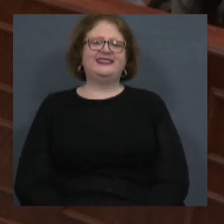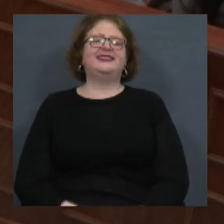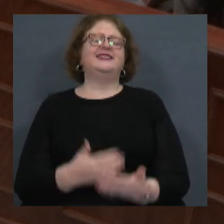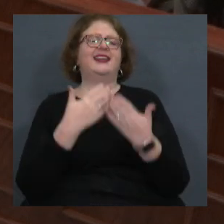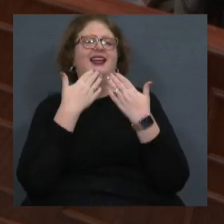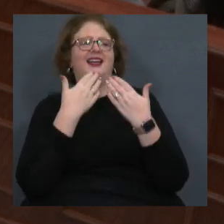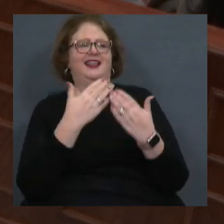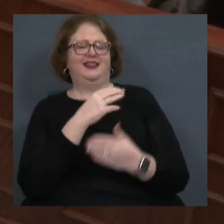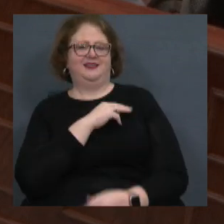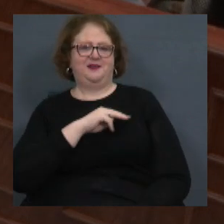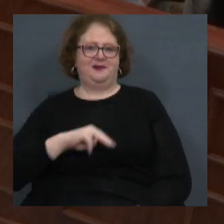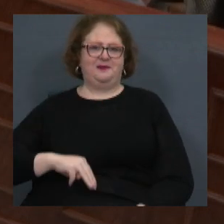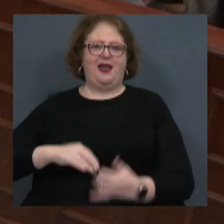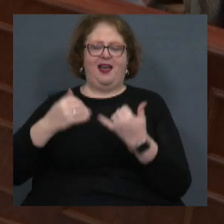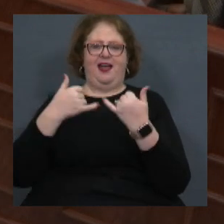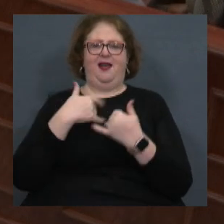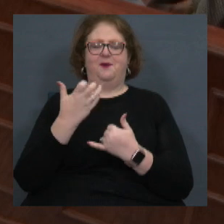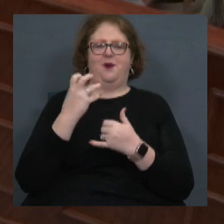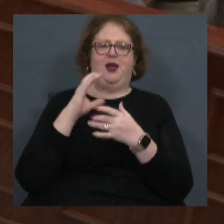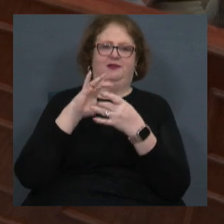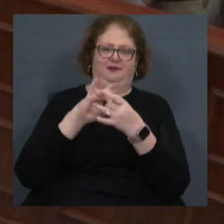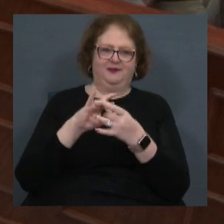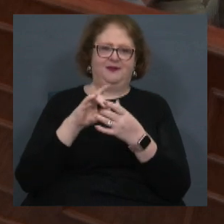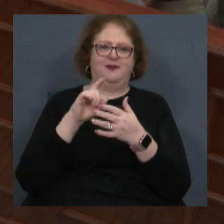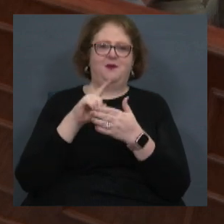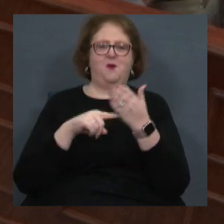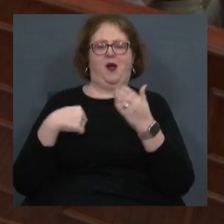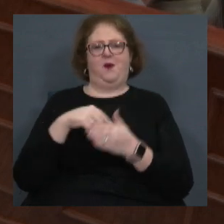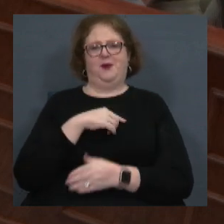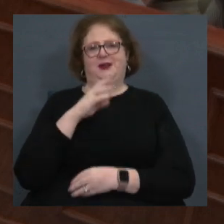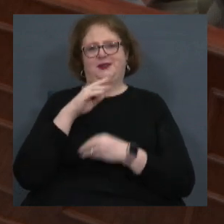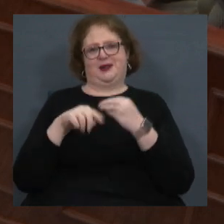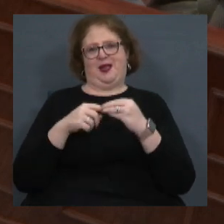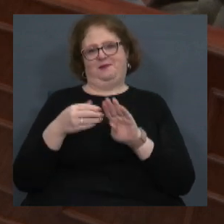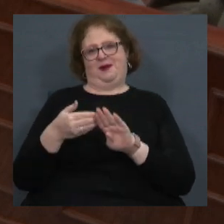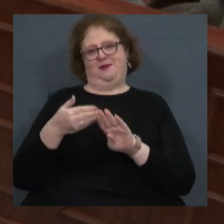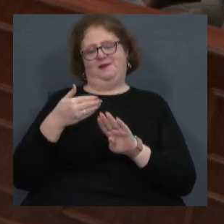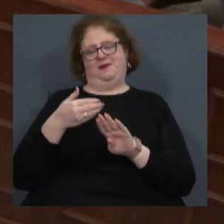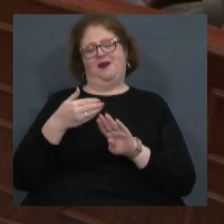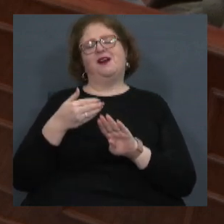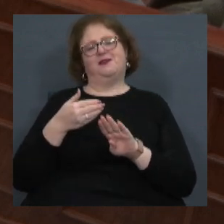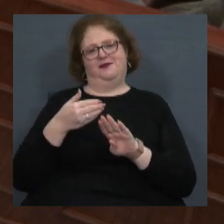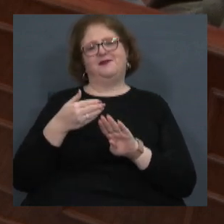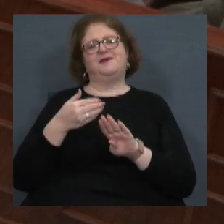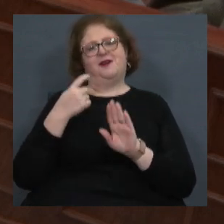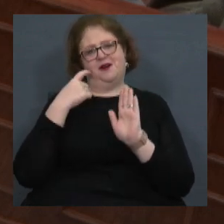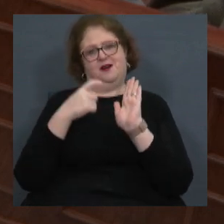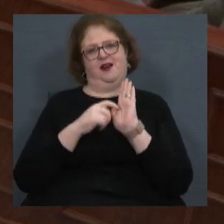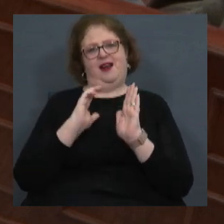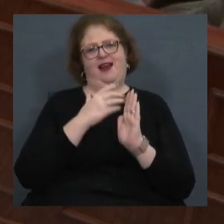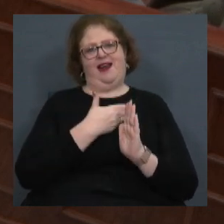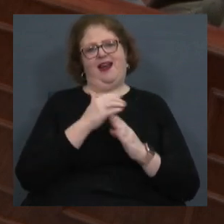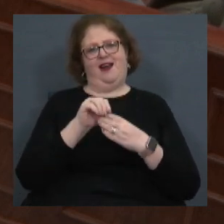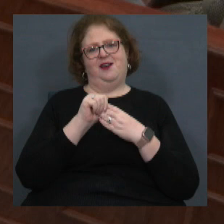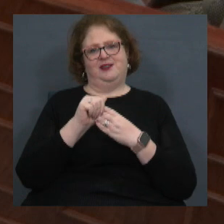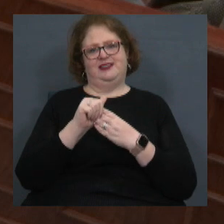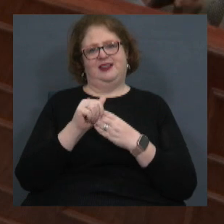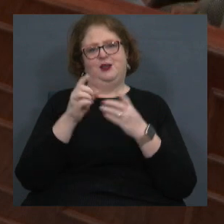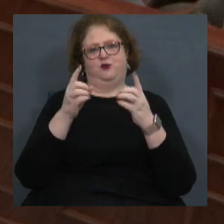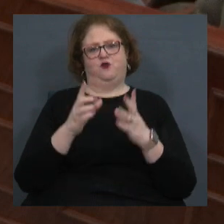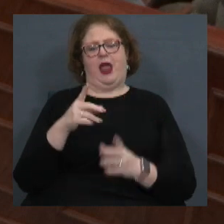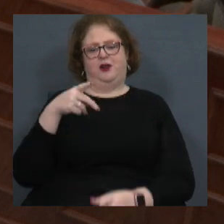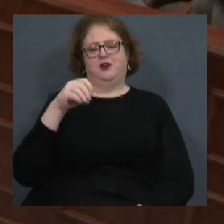Thank you, Mayor. I want to tag on to what we said earlier, give a shout out to our litter leader, Director Peck,